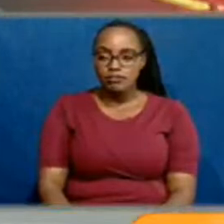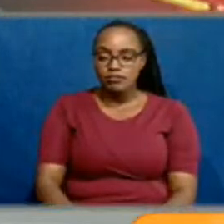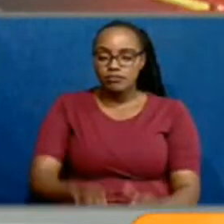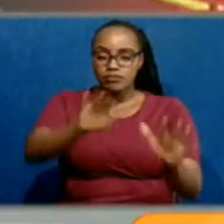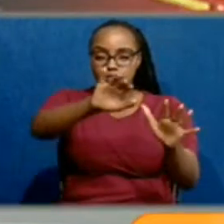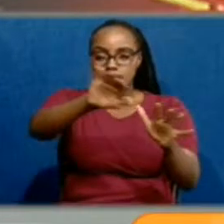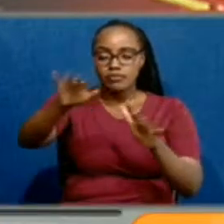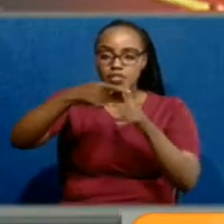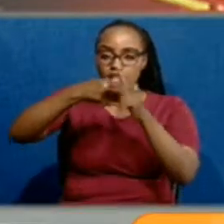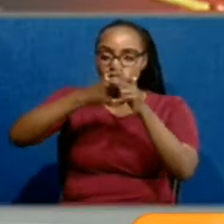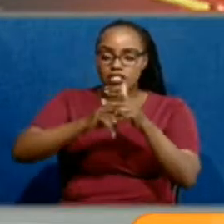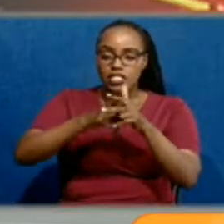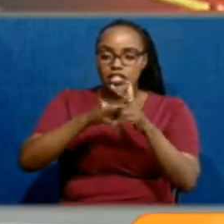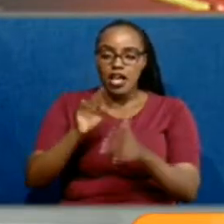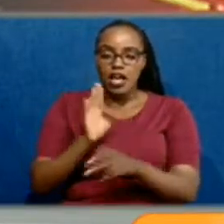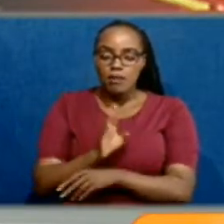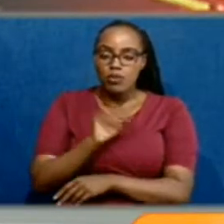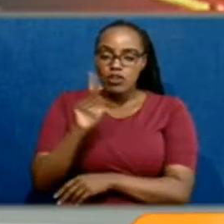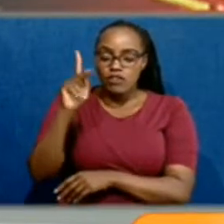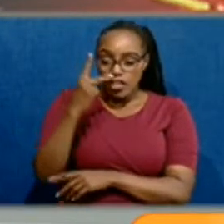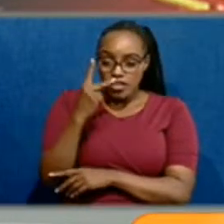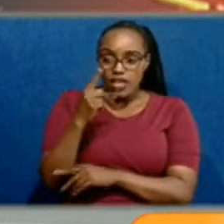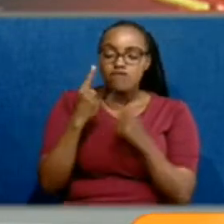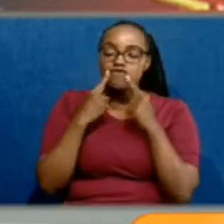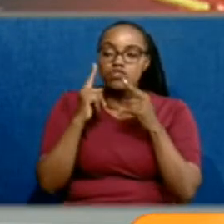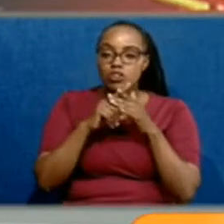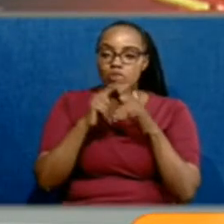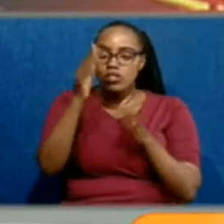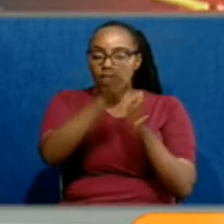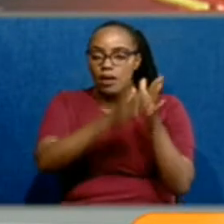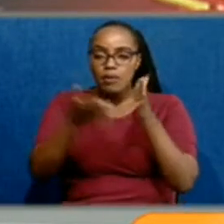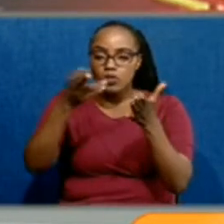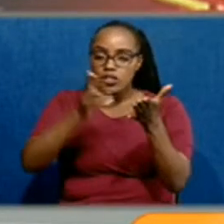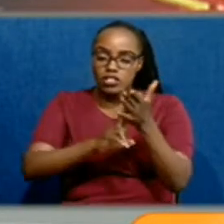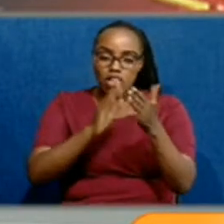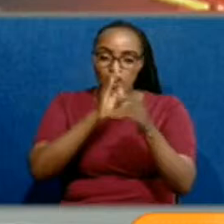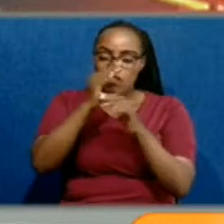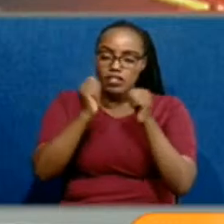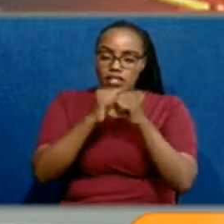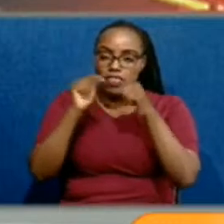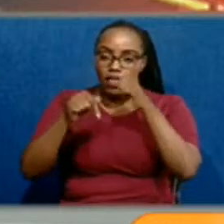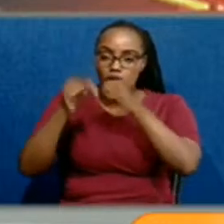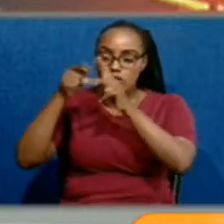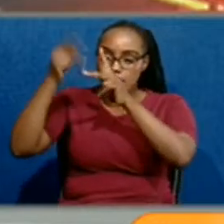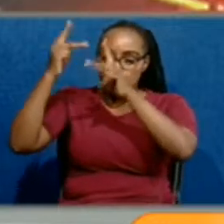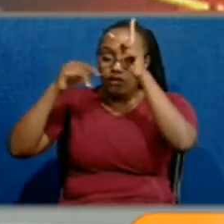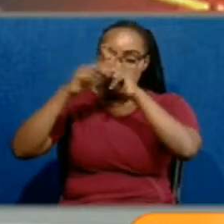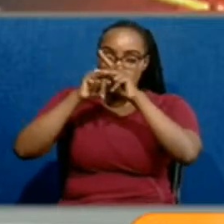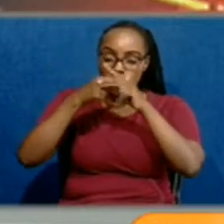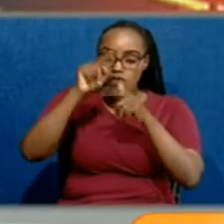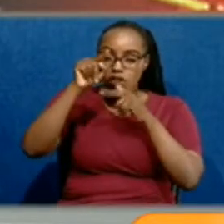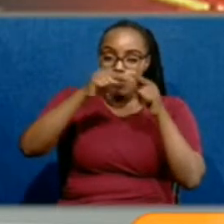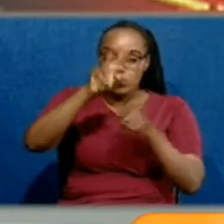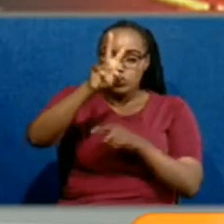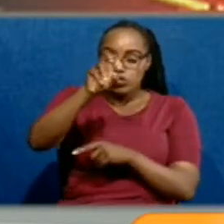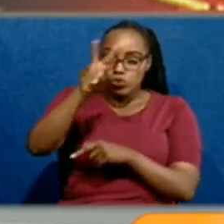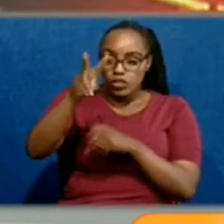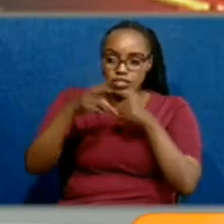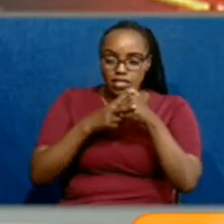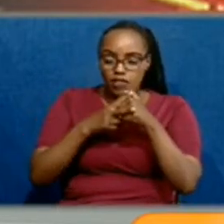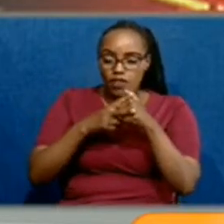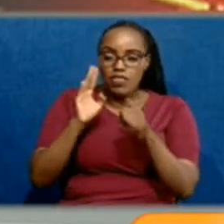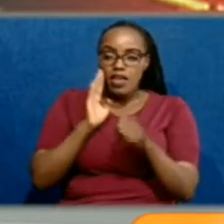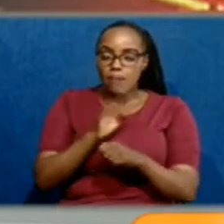Now, the Engineering Board of Kenya, that's EBK, has announced plans to register over 10,000 professional engineers by 2027. The board has also